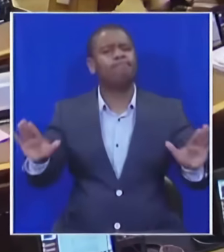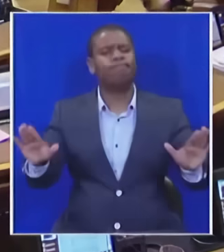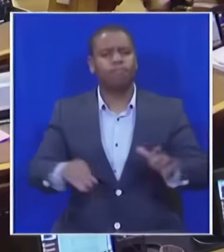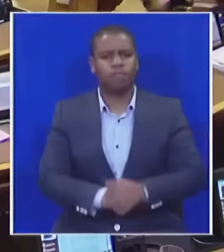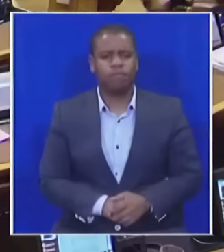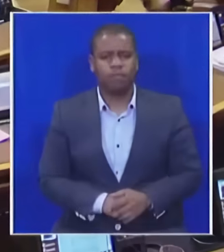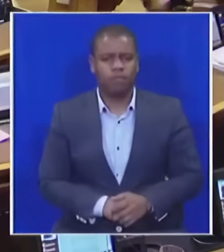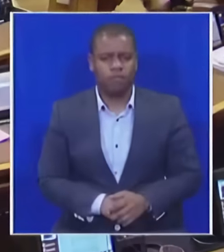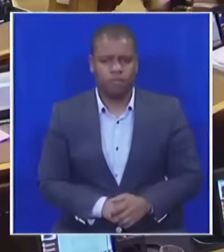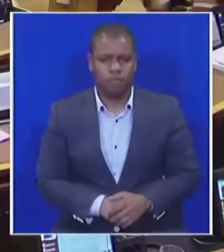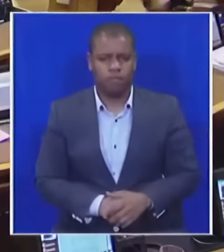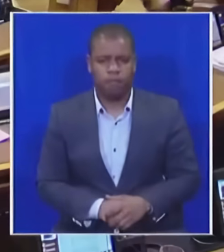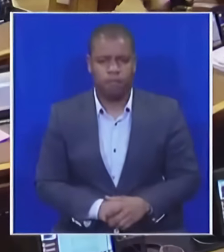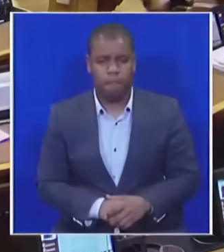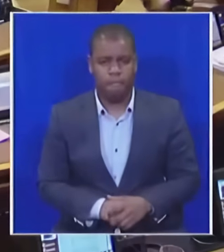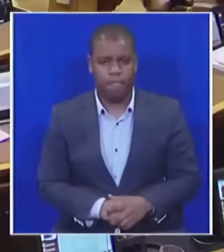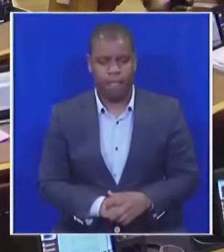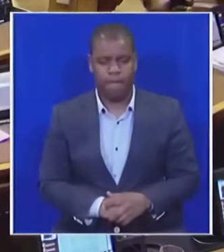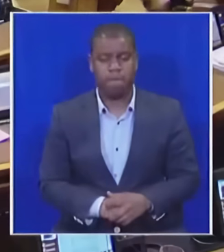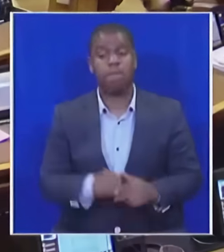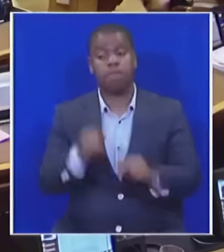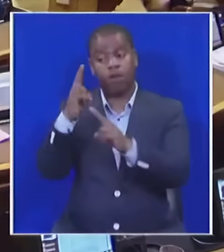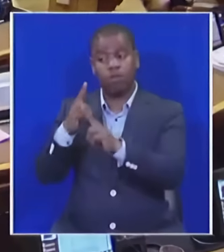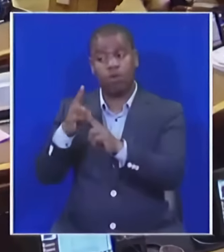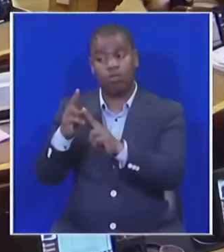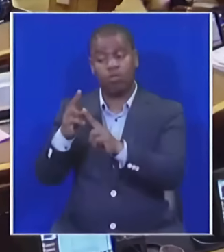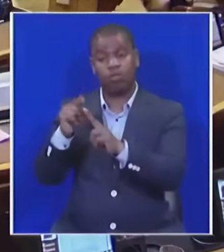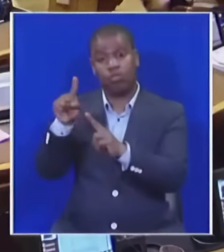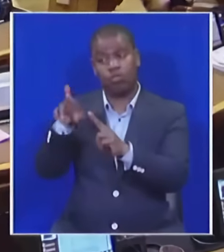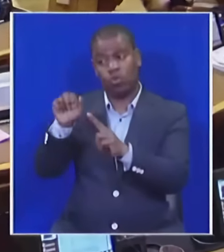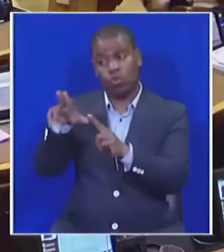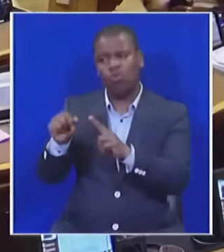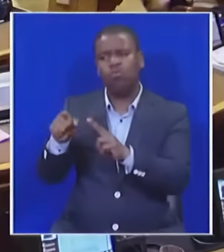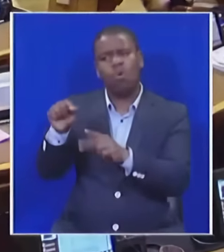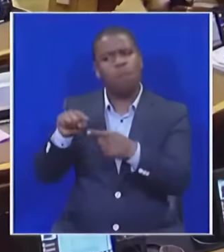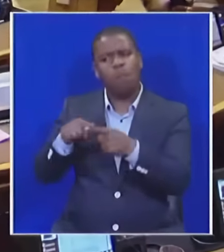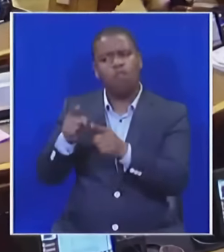Honorable Zulu, what is your point of order, Honorable